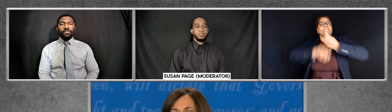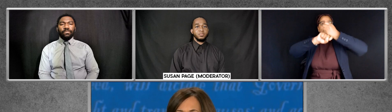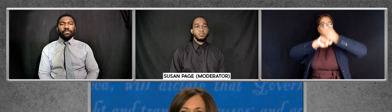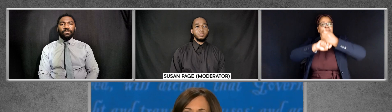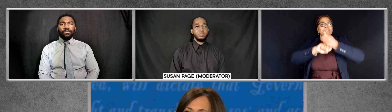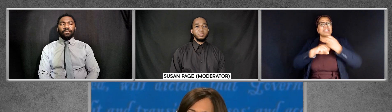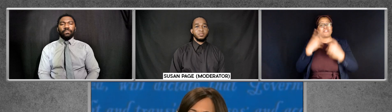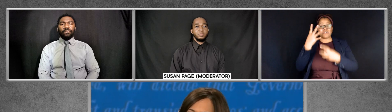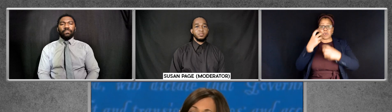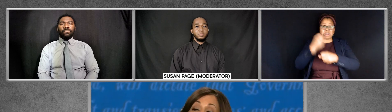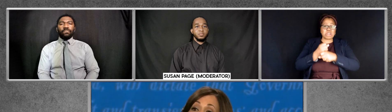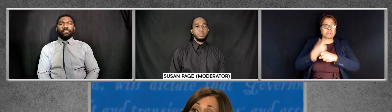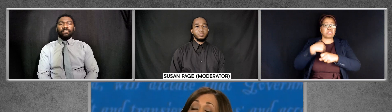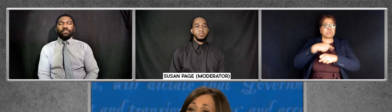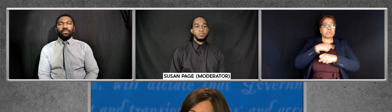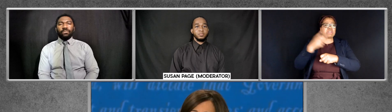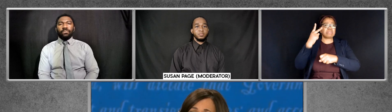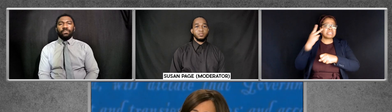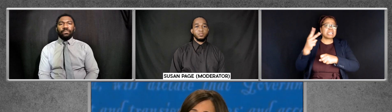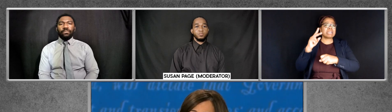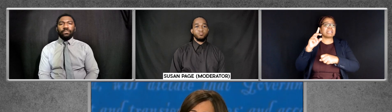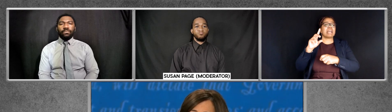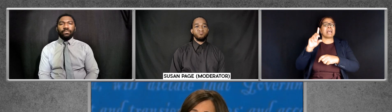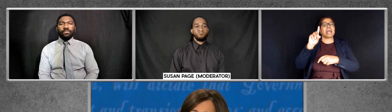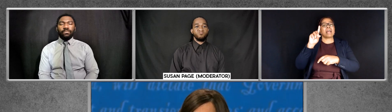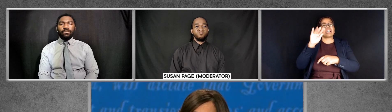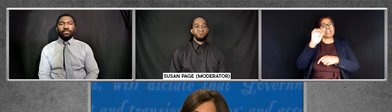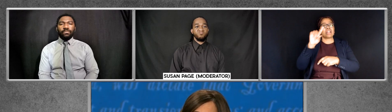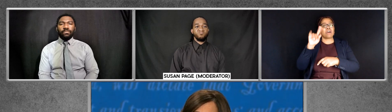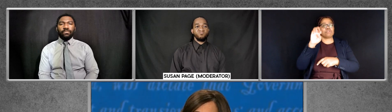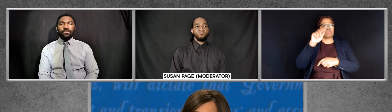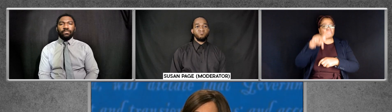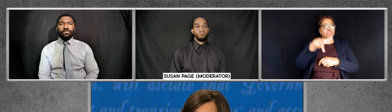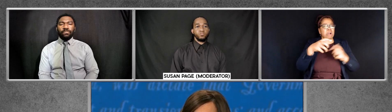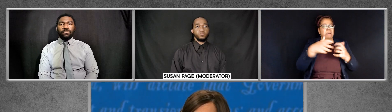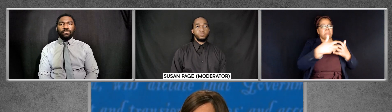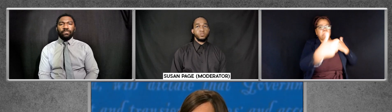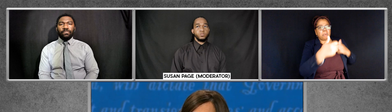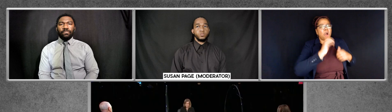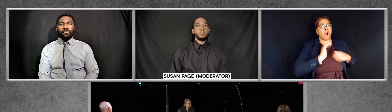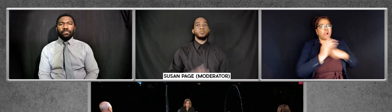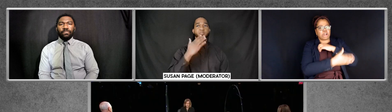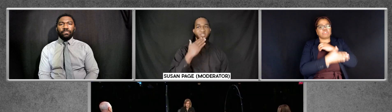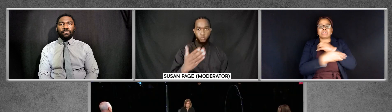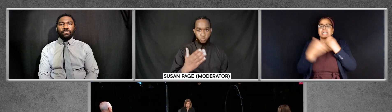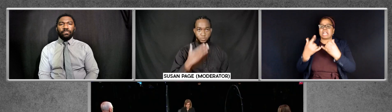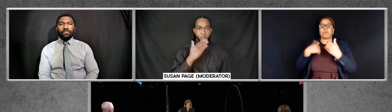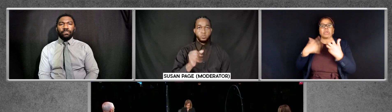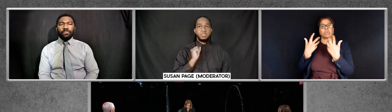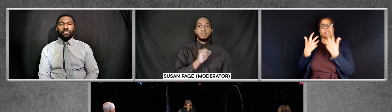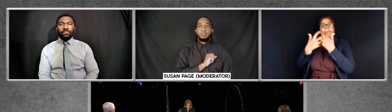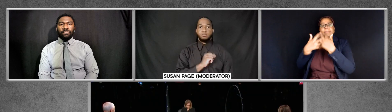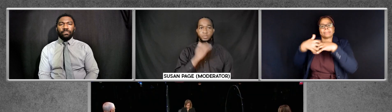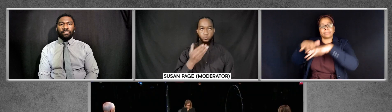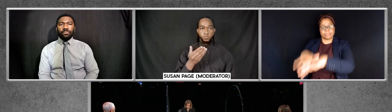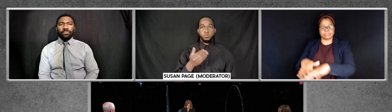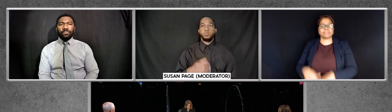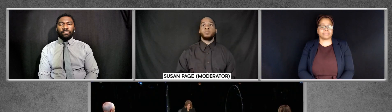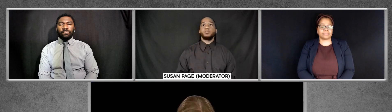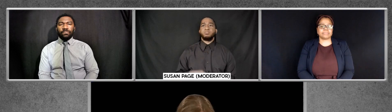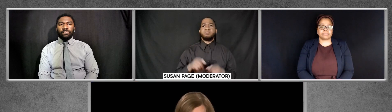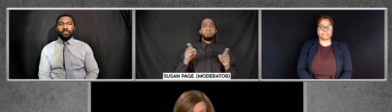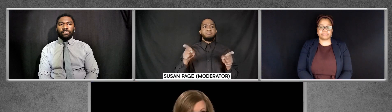Trump unifying our country around our common values and principles. Thank you, Senator Harris. Neither President Trump nor Vice President